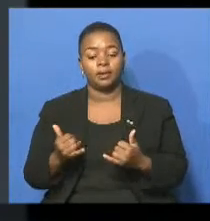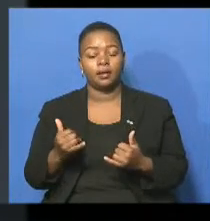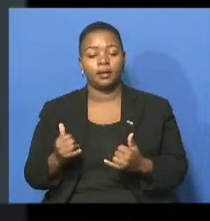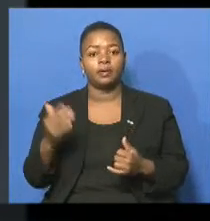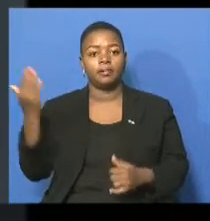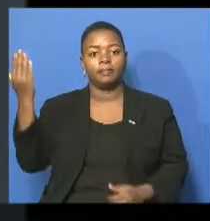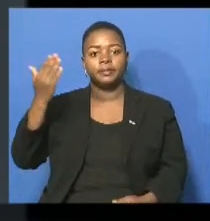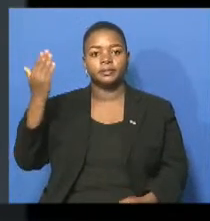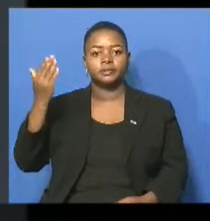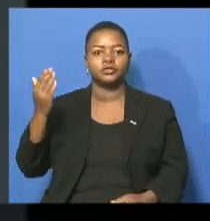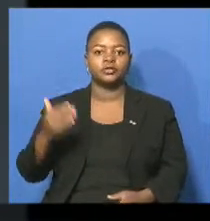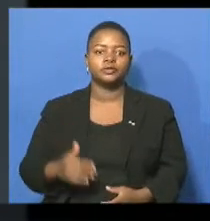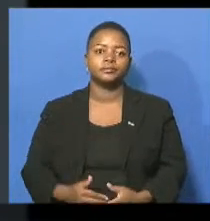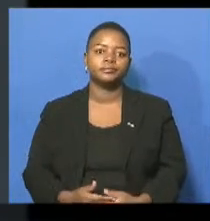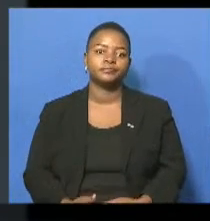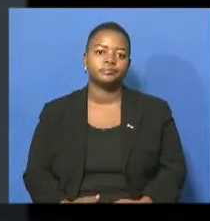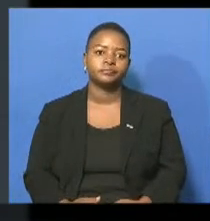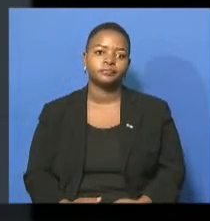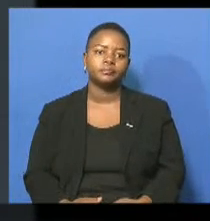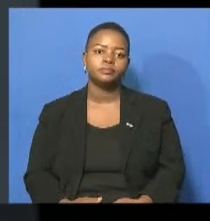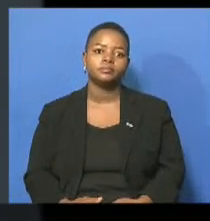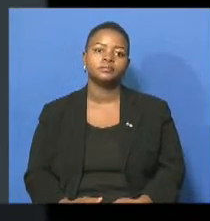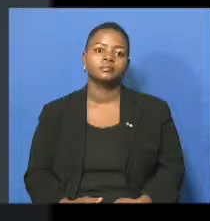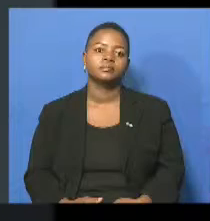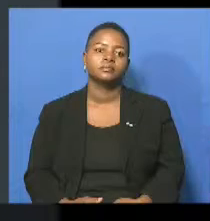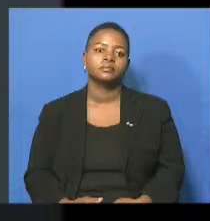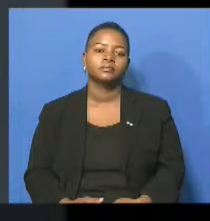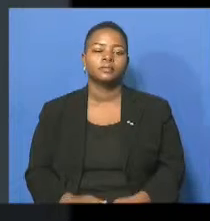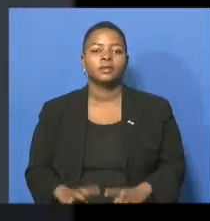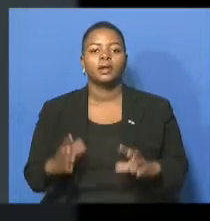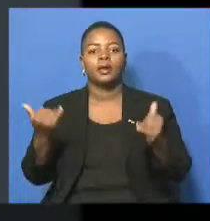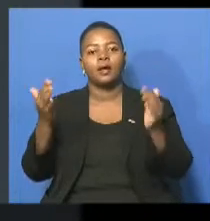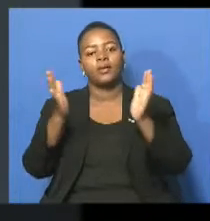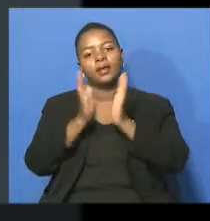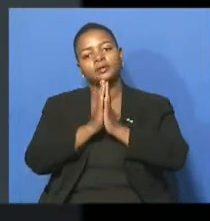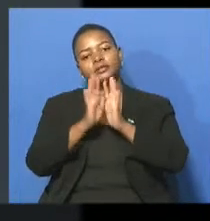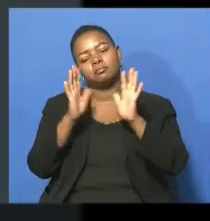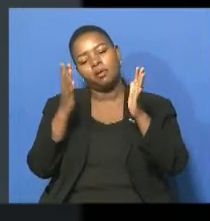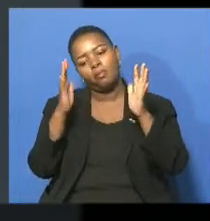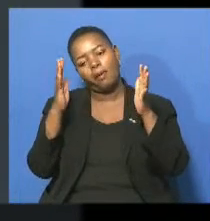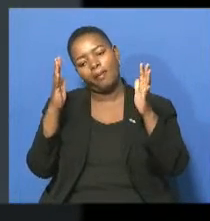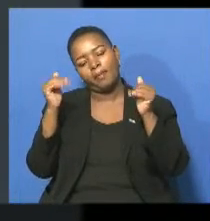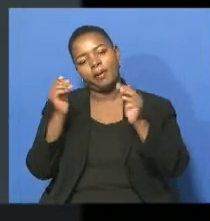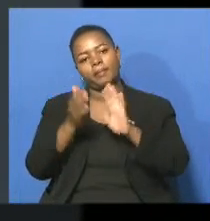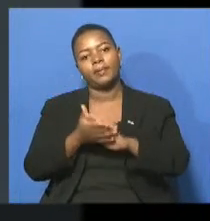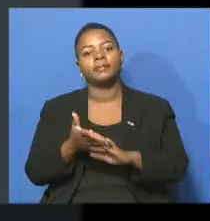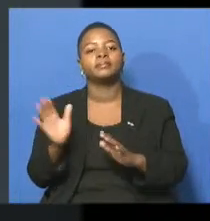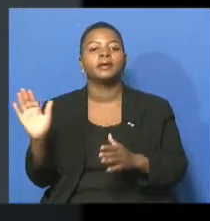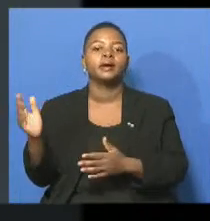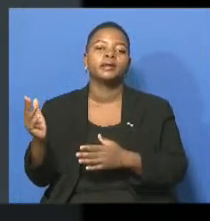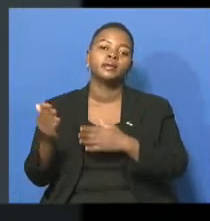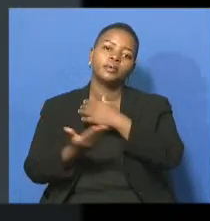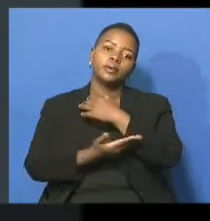gompieno mo nakong ye let's join our hands together as we invite up